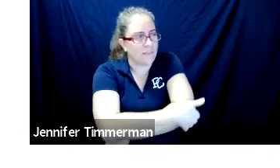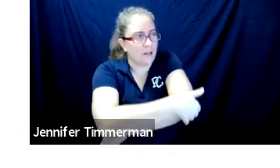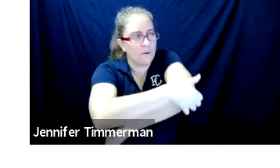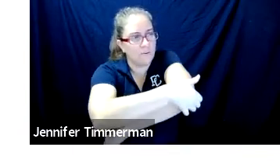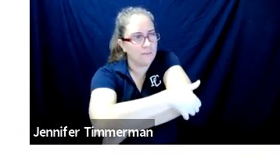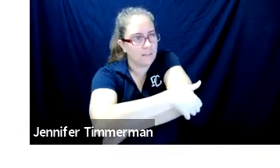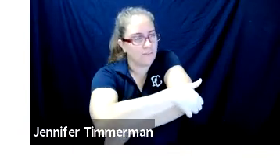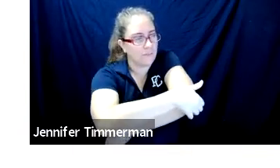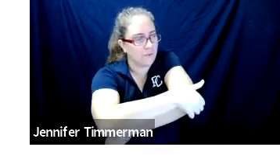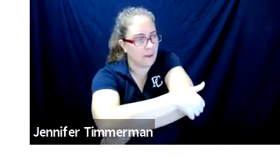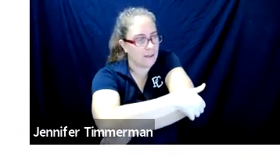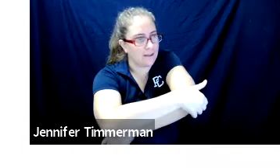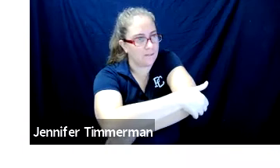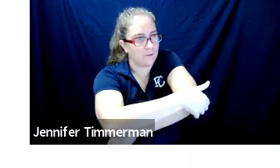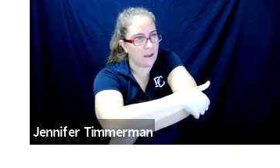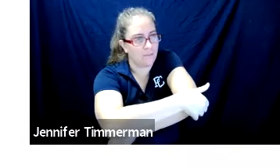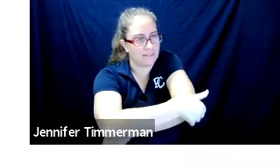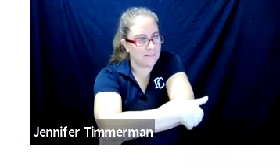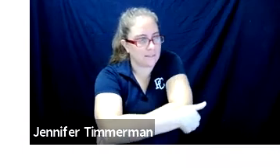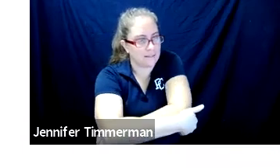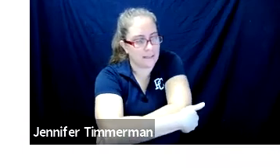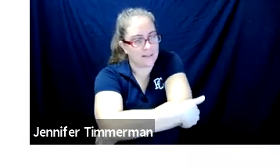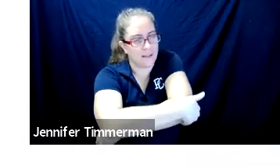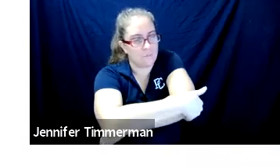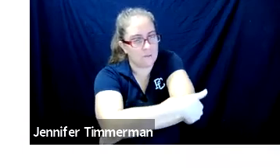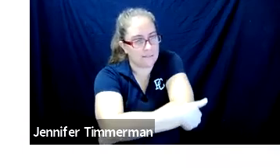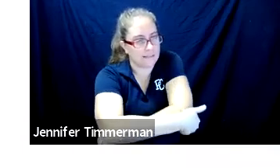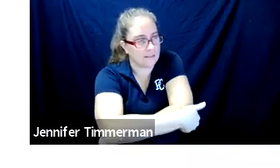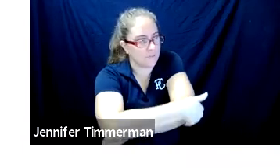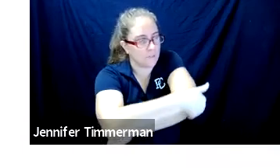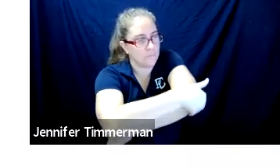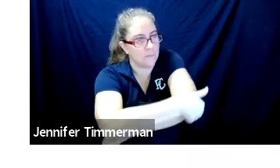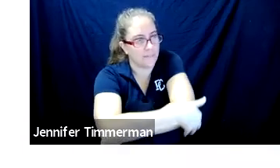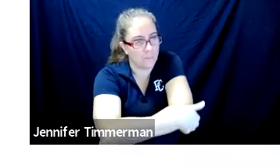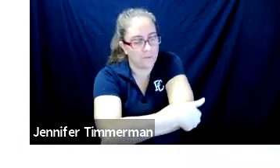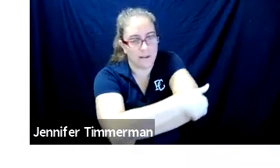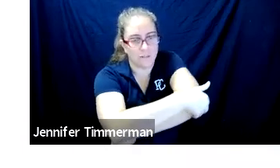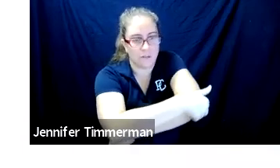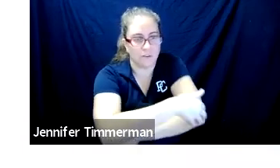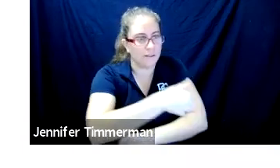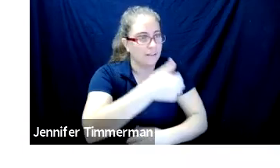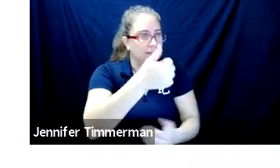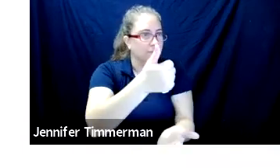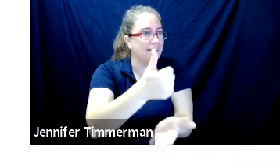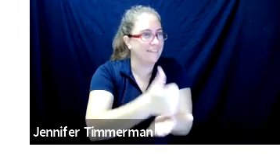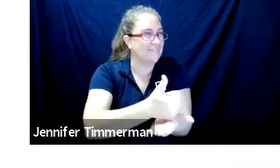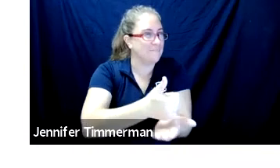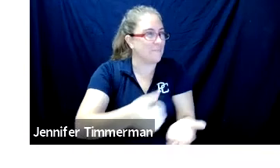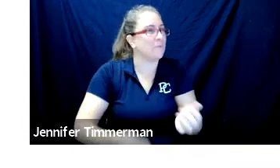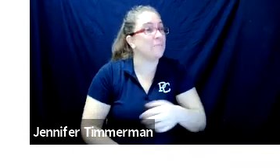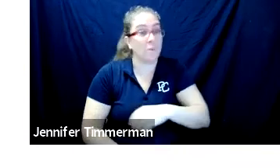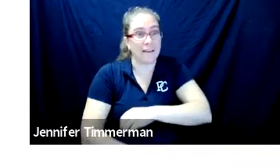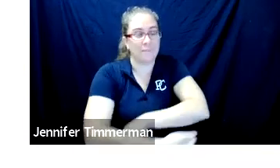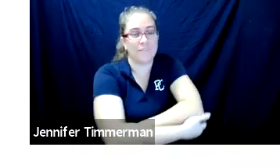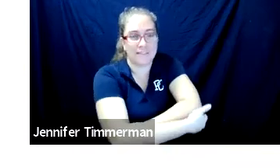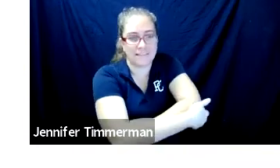you by the elbow, even though I don't know how that's exactly helpful, because the last time someone took me by the elbow, they knocked me over. But